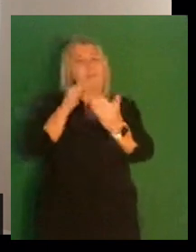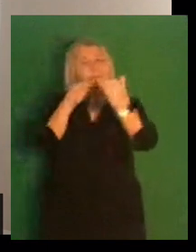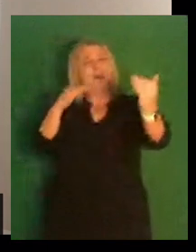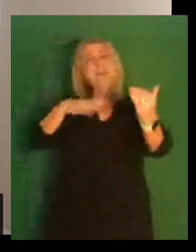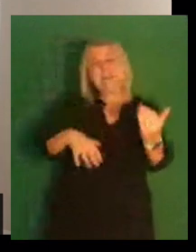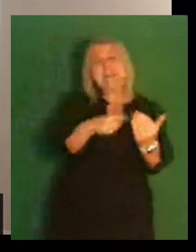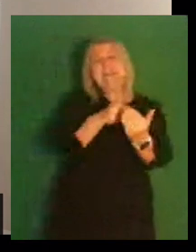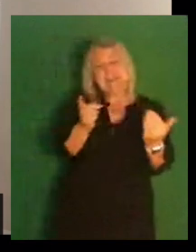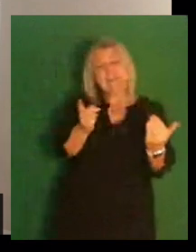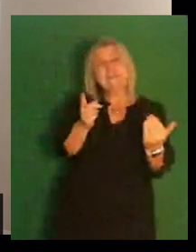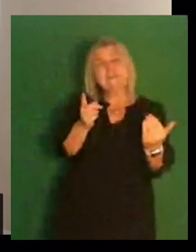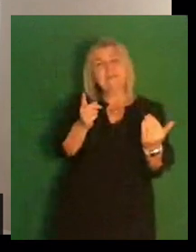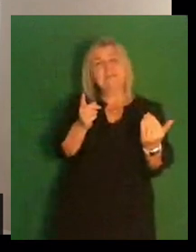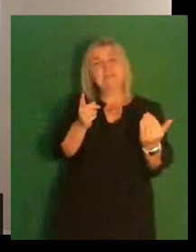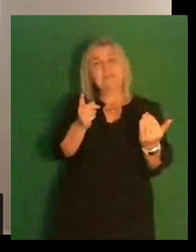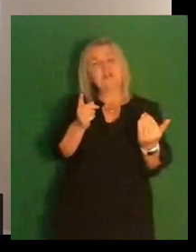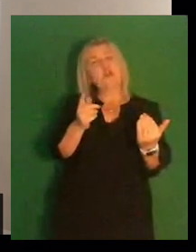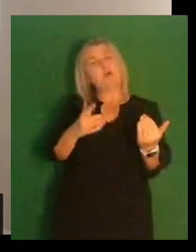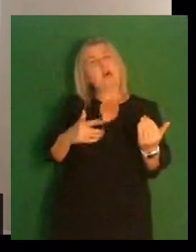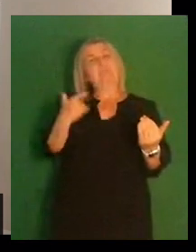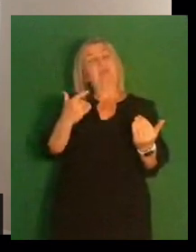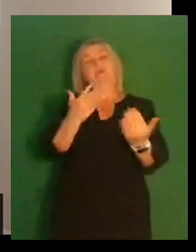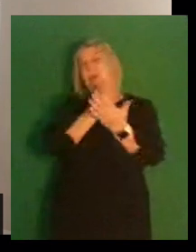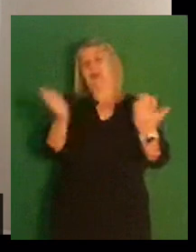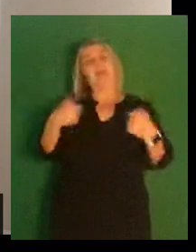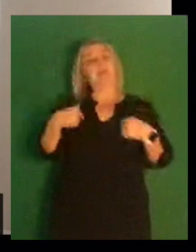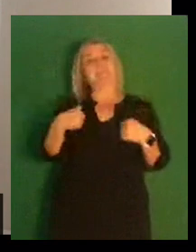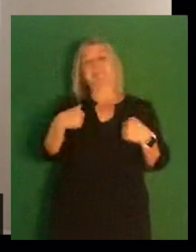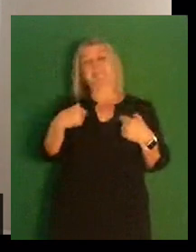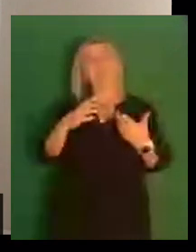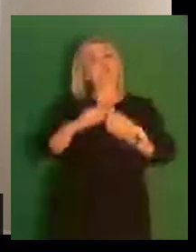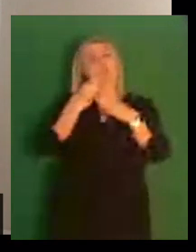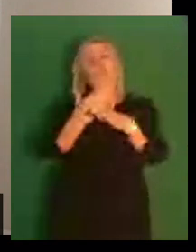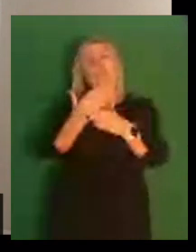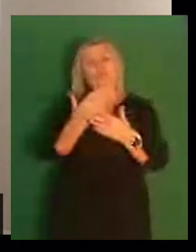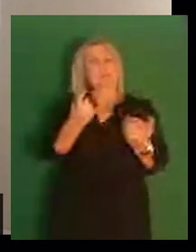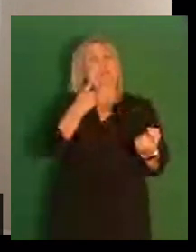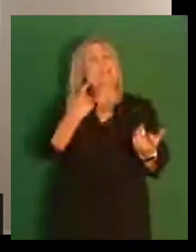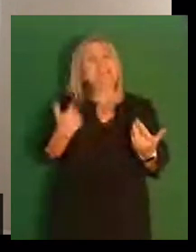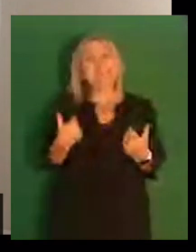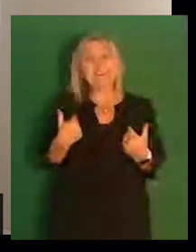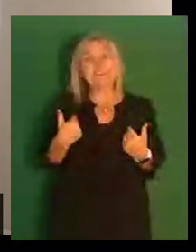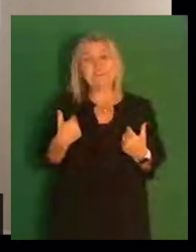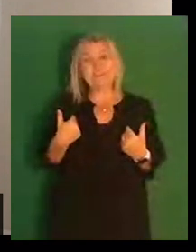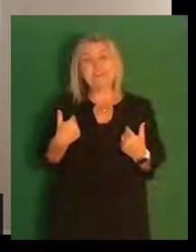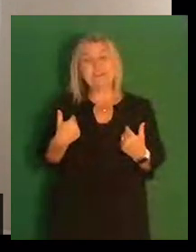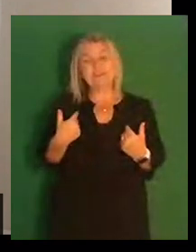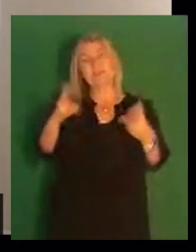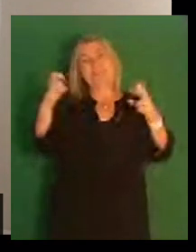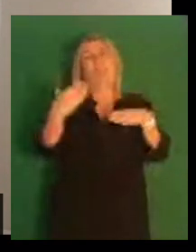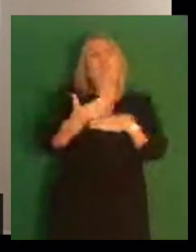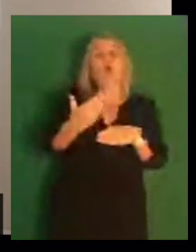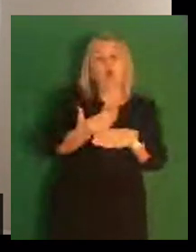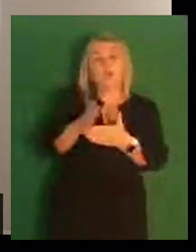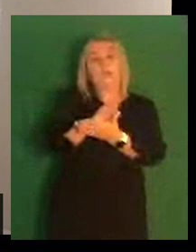it's actually really clarified and made it easier to create work in some ways, or to create, and when I say work, I mean create